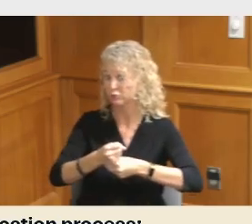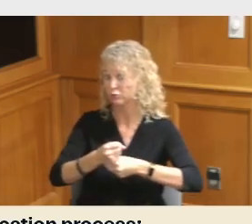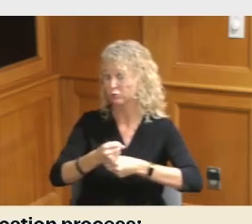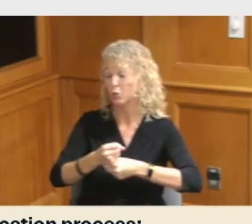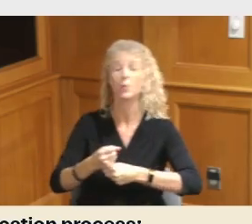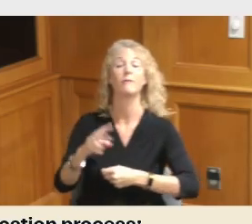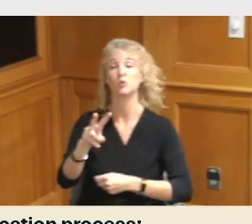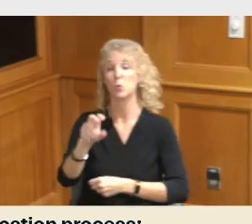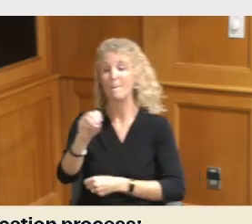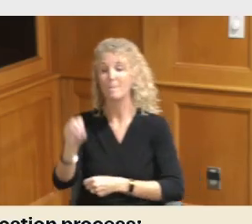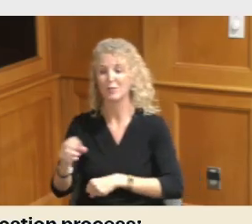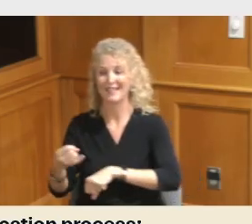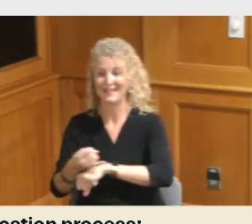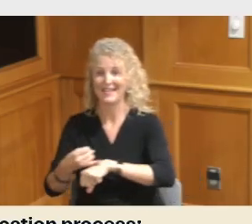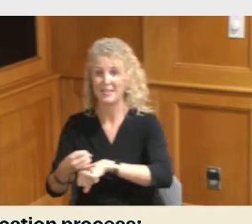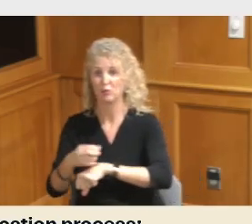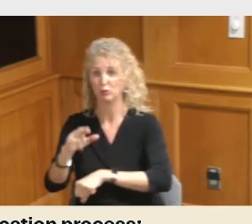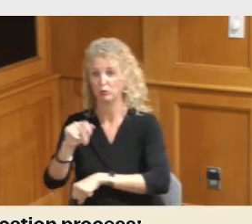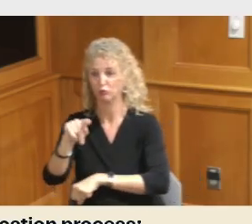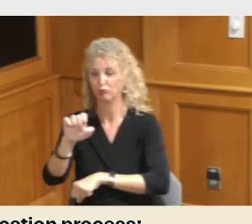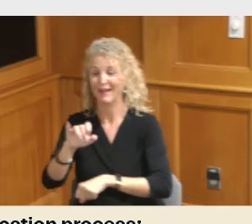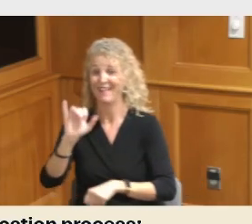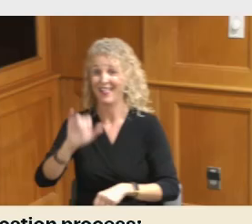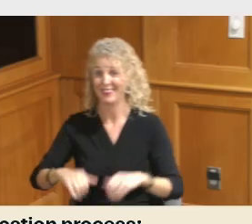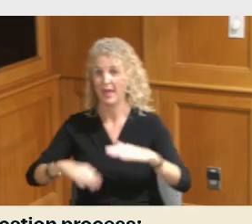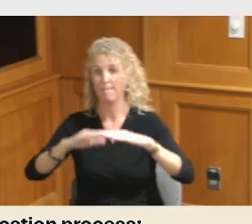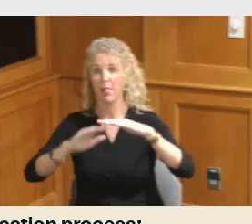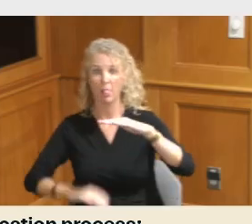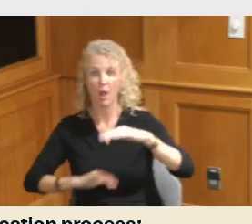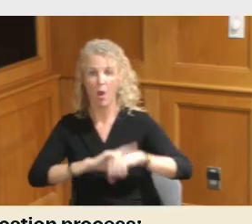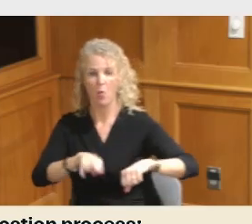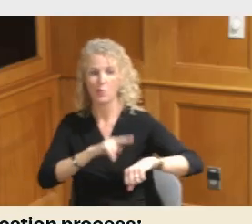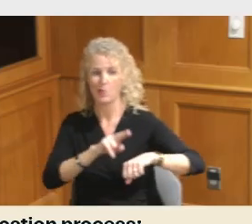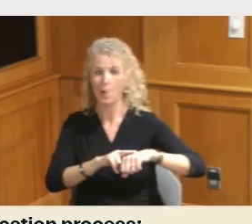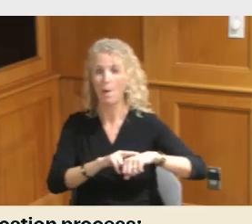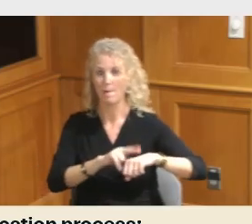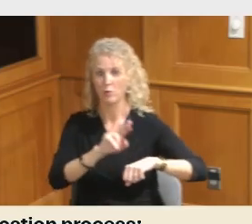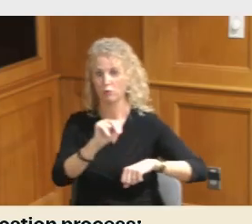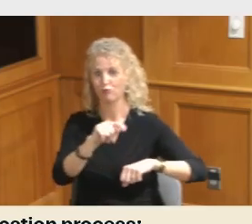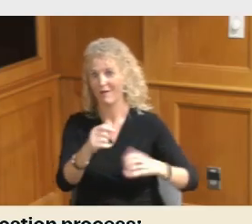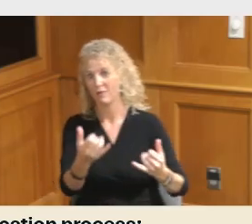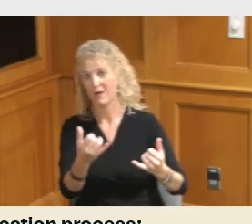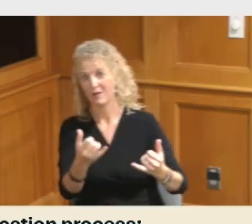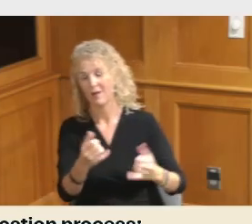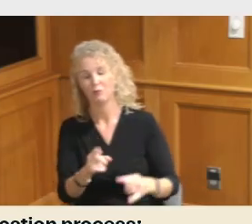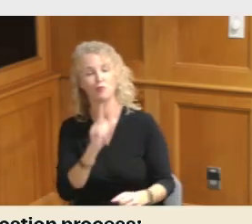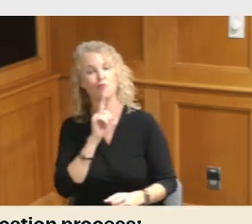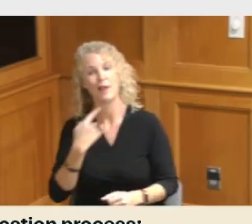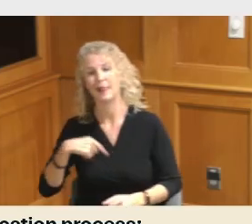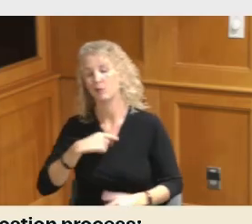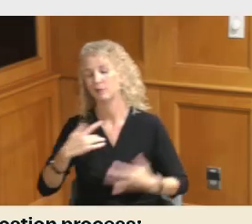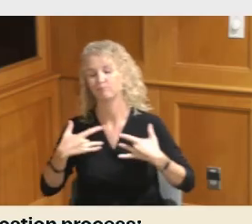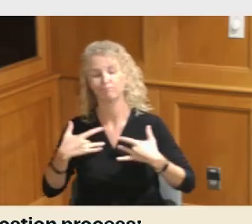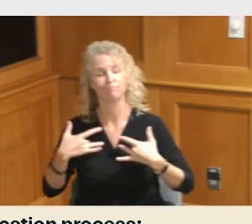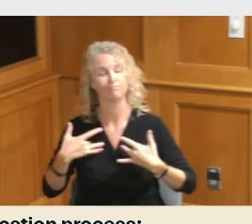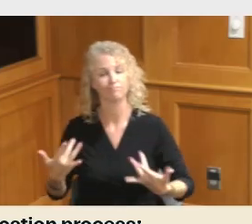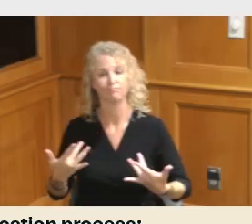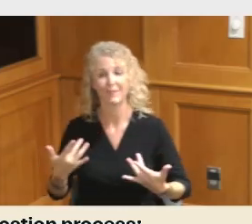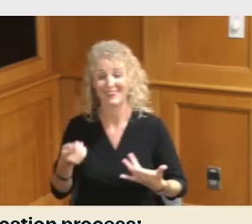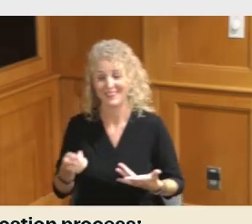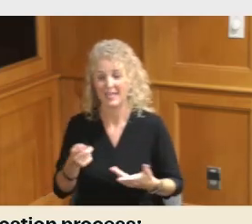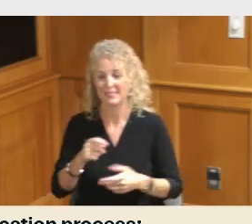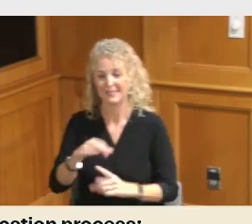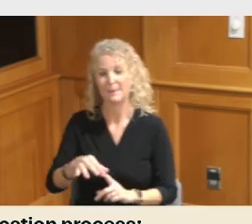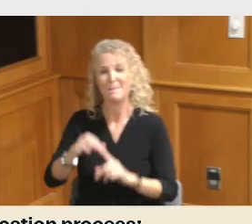a 2% interest rate, which is far below what the market can offer right now. So we're really happy that we're able to offer